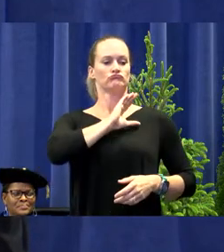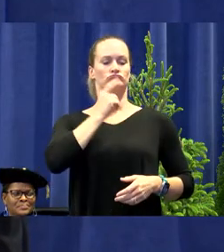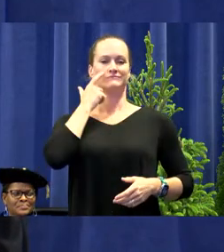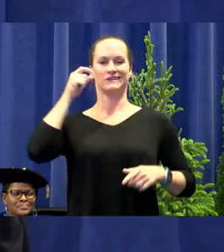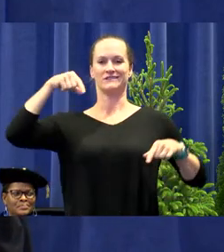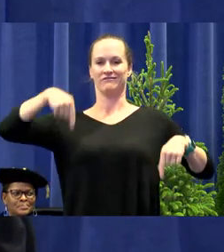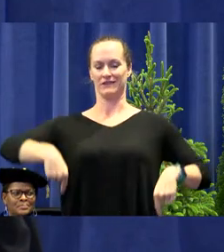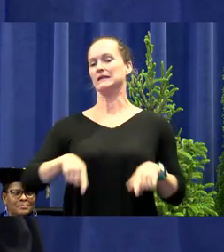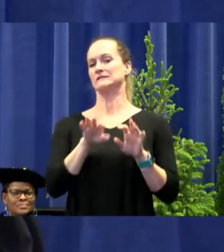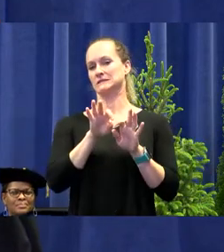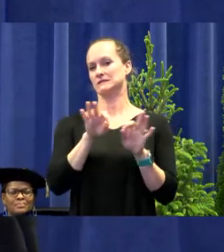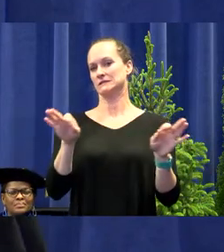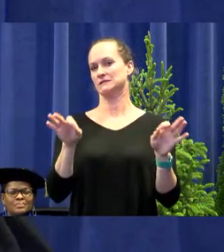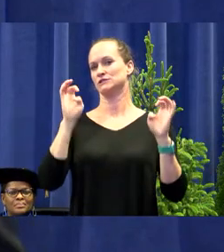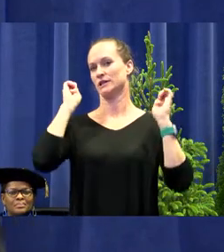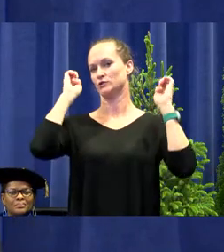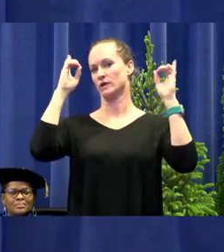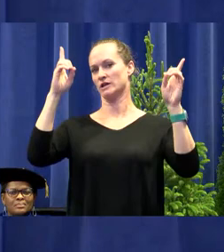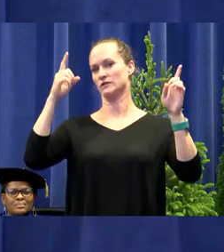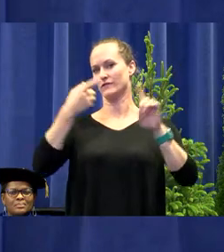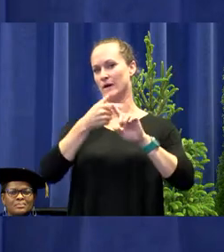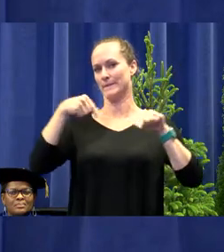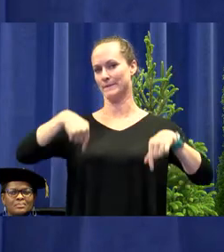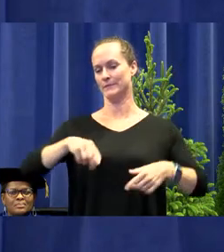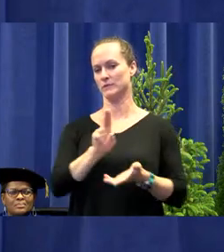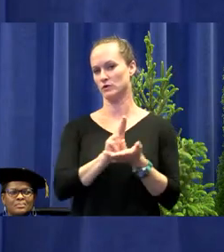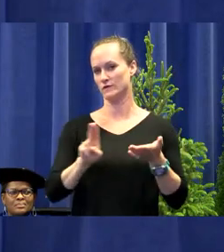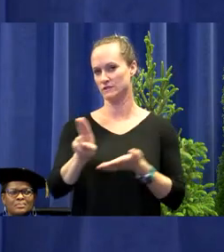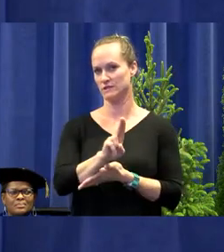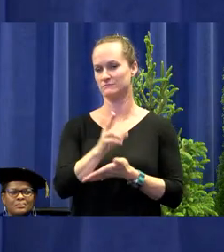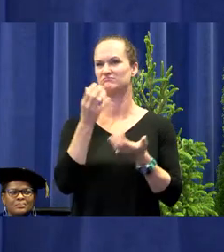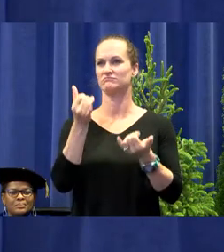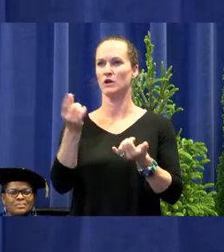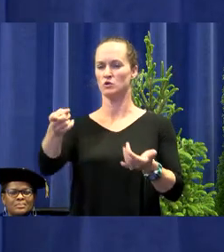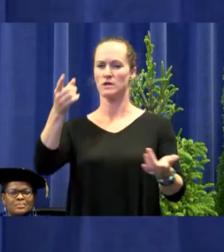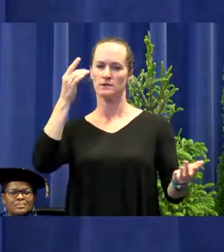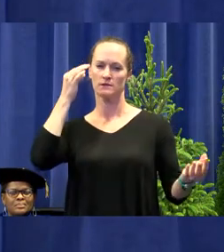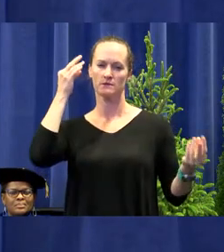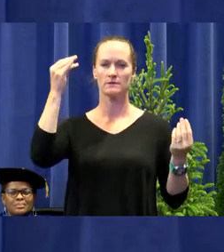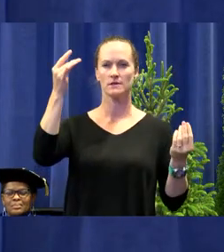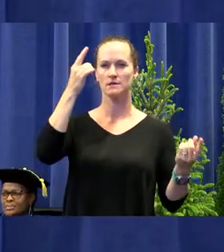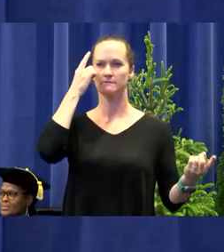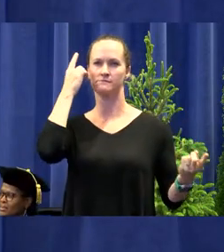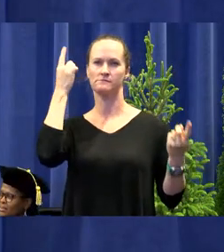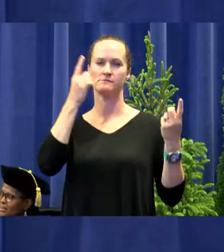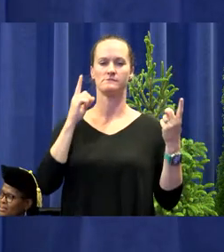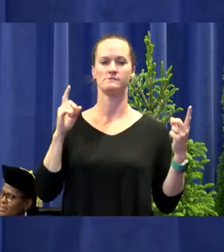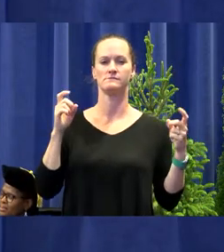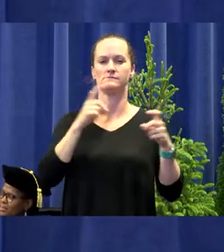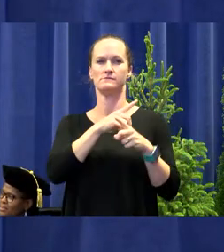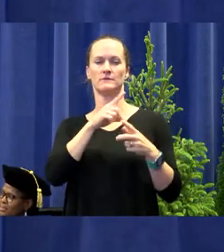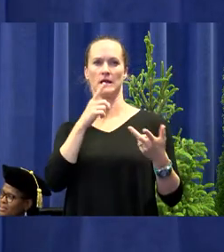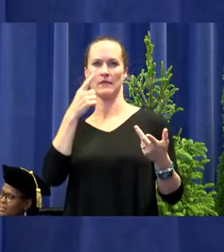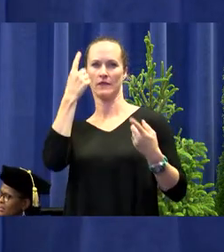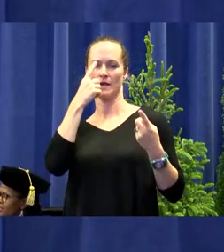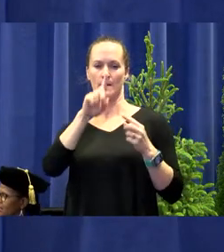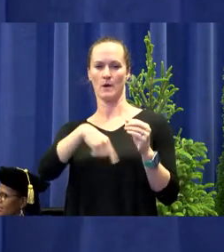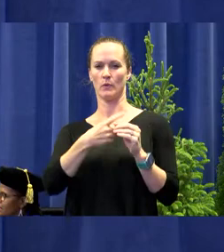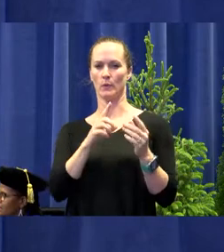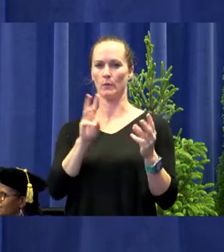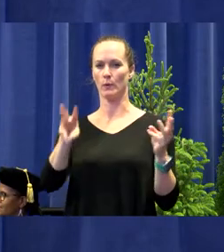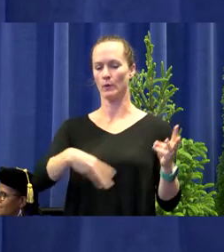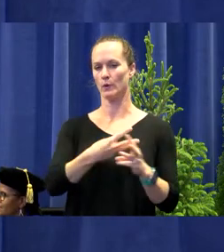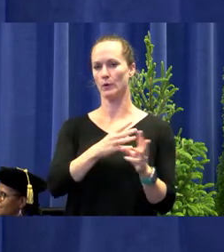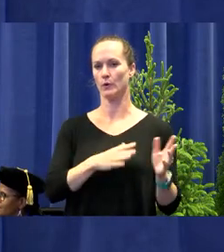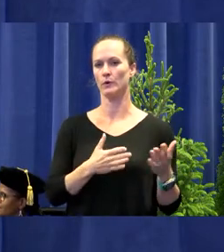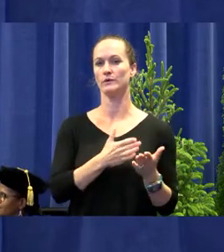you received here, by your capacity for thinking critically, creatively, and compassionately about the world, and by